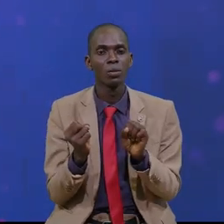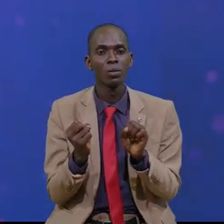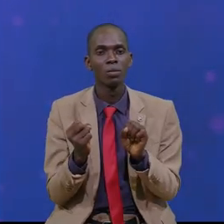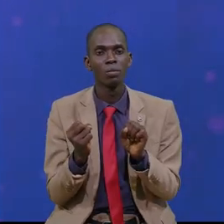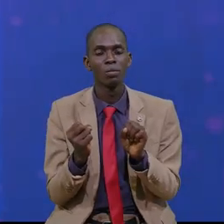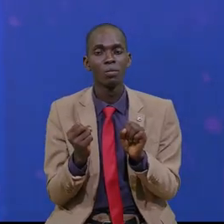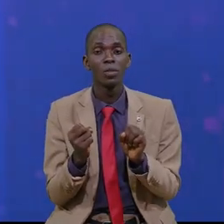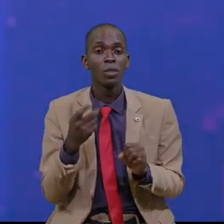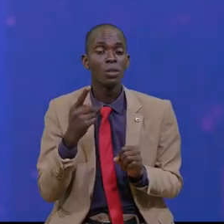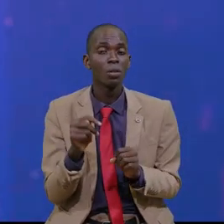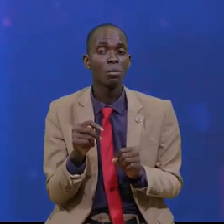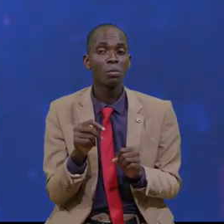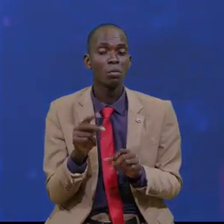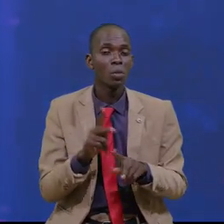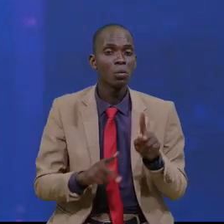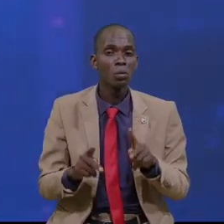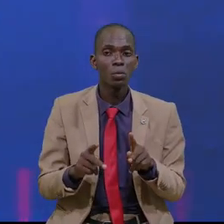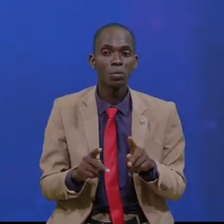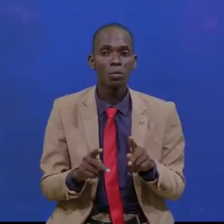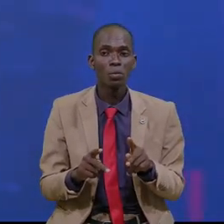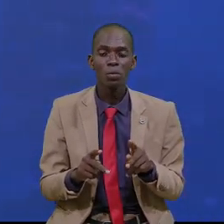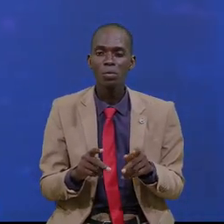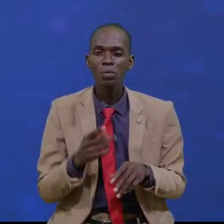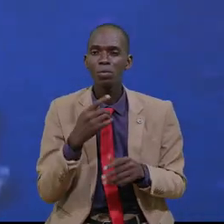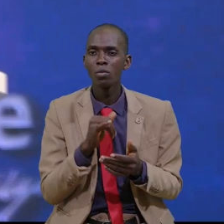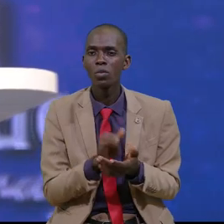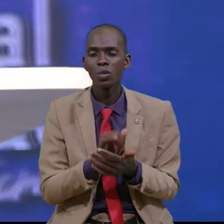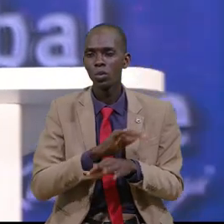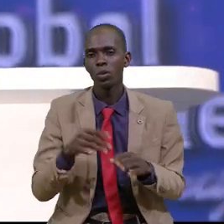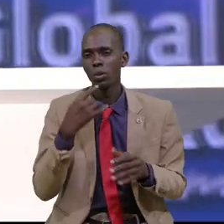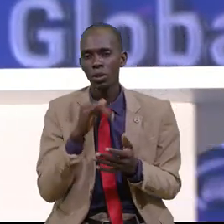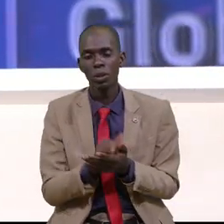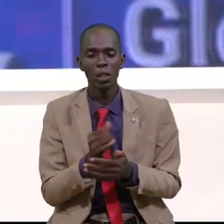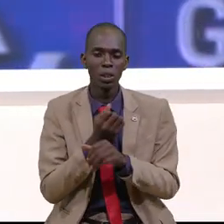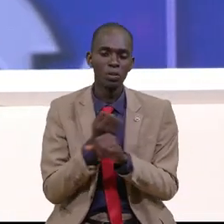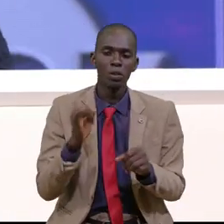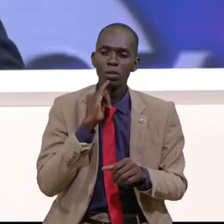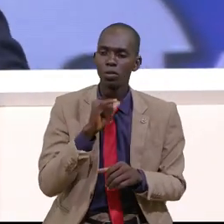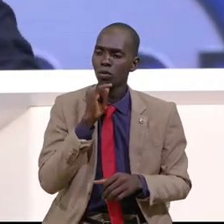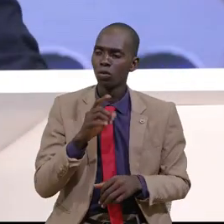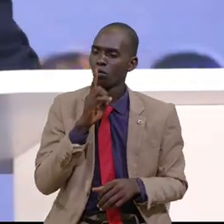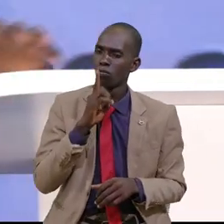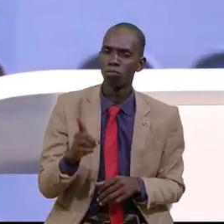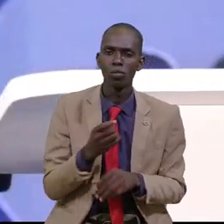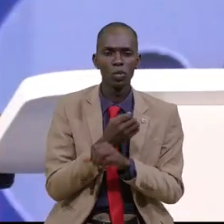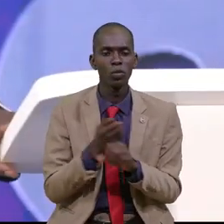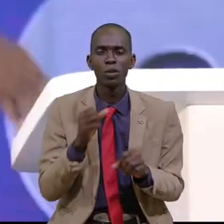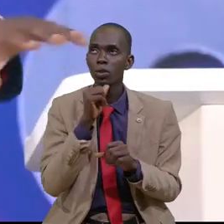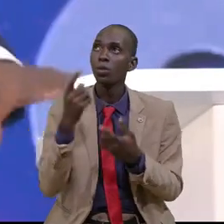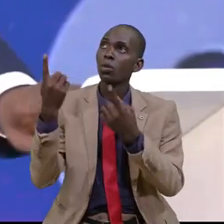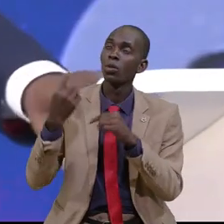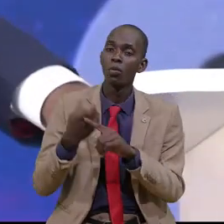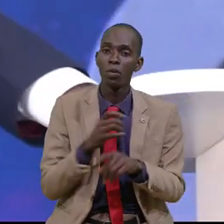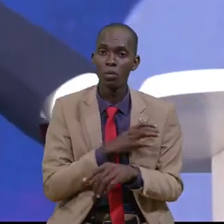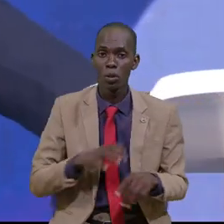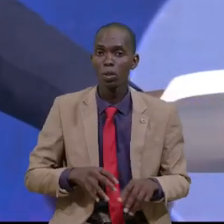The people, they don't reject. It's not that they say no, salvation is not real, salvation does not come from Christ. They believe all